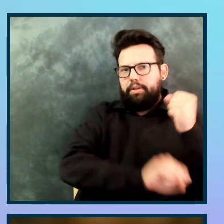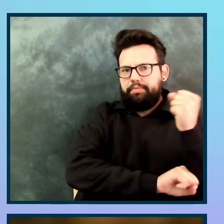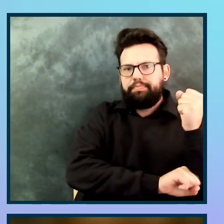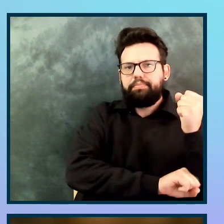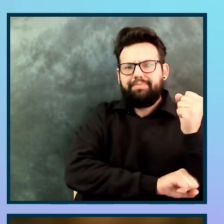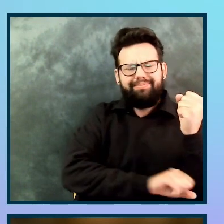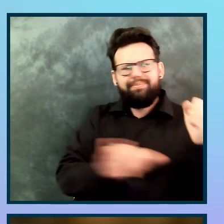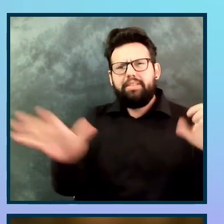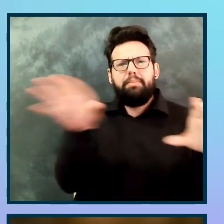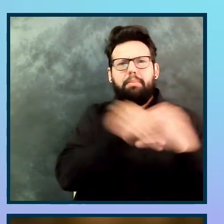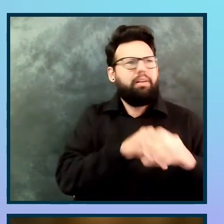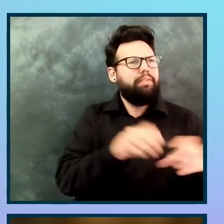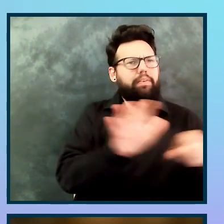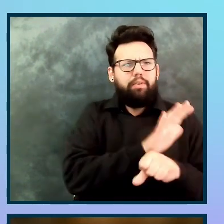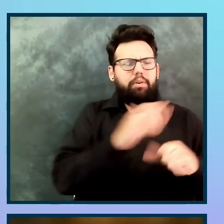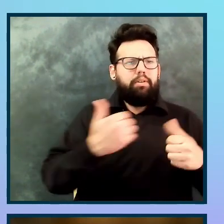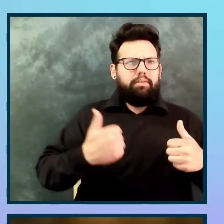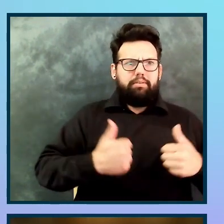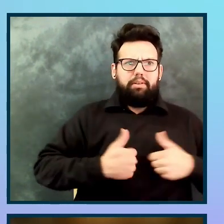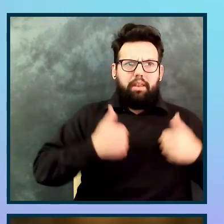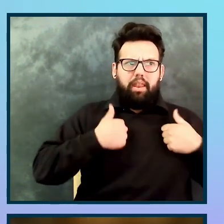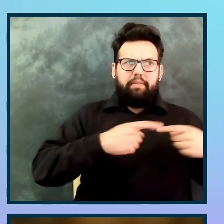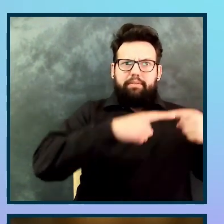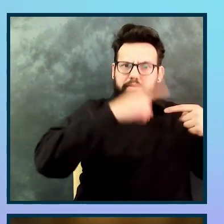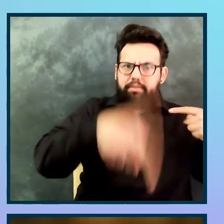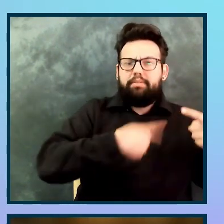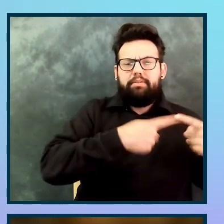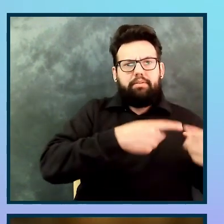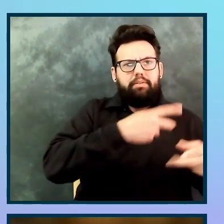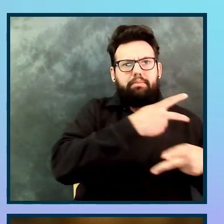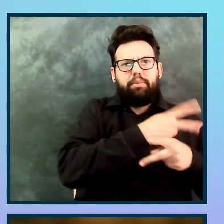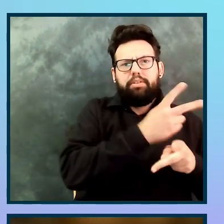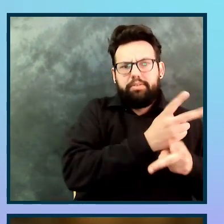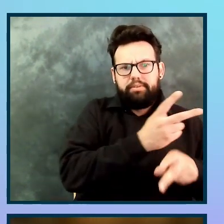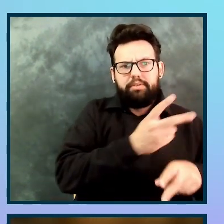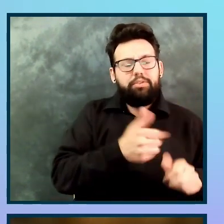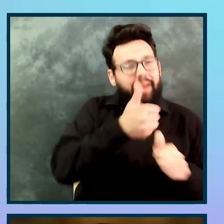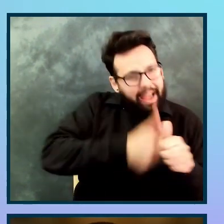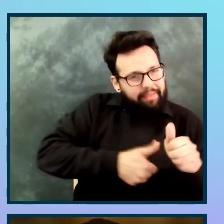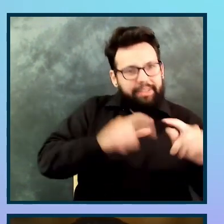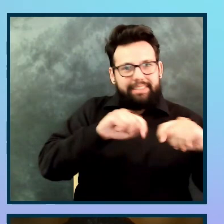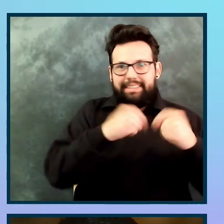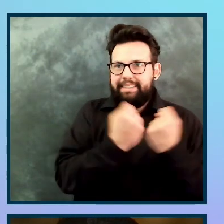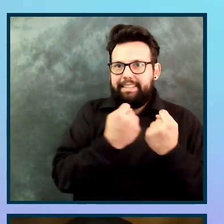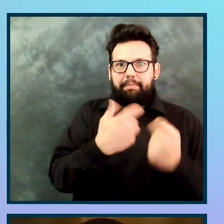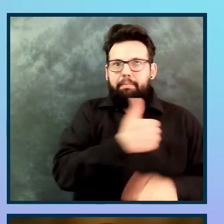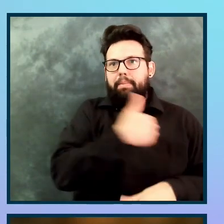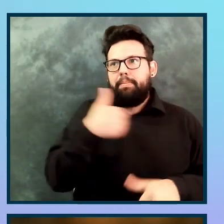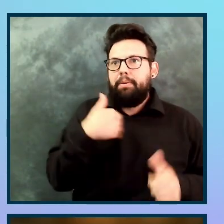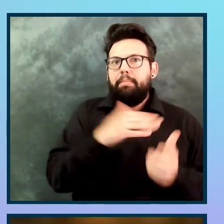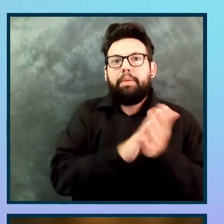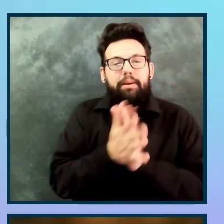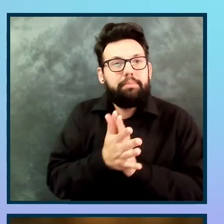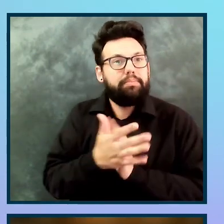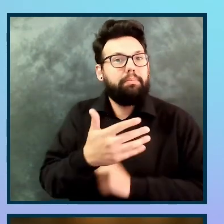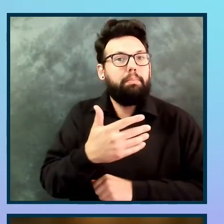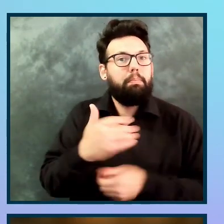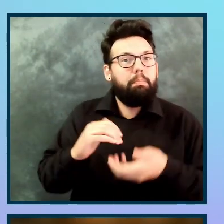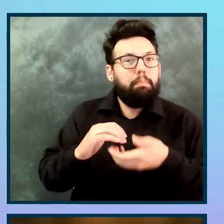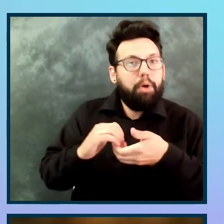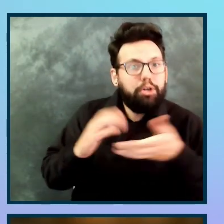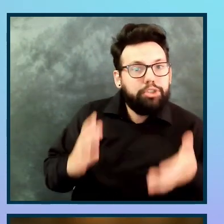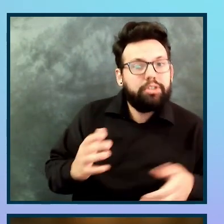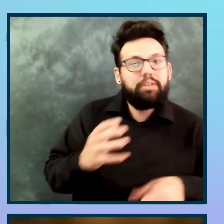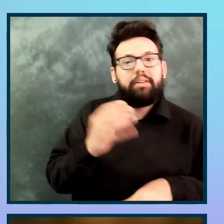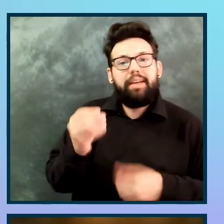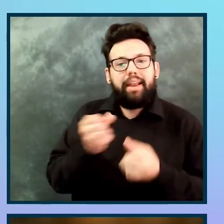development lifecycle accessibility. So every team member inherently becomes a partner and an advocate. This means that